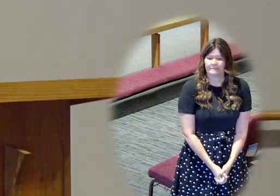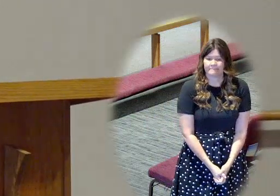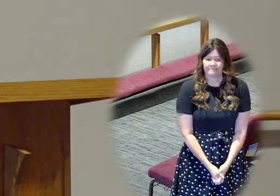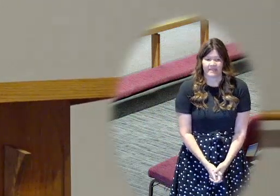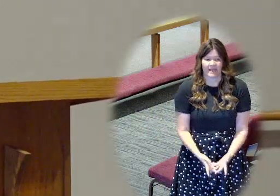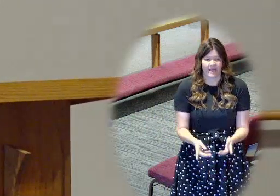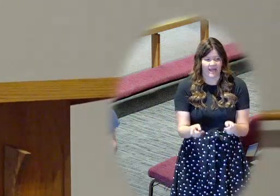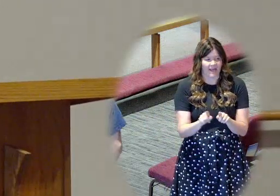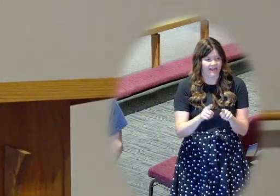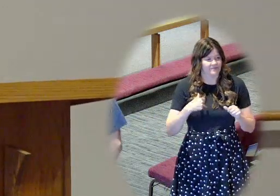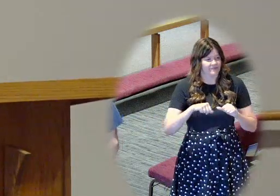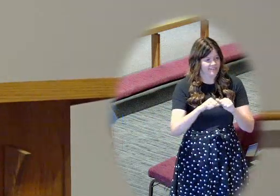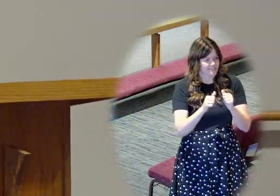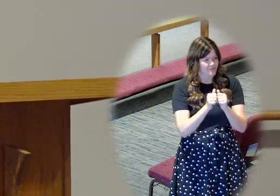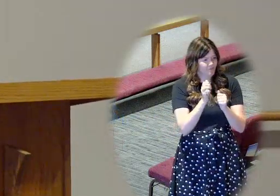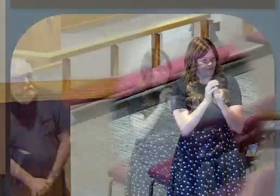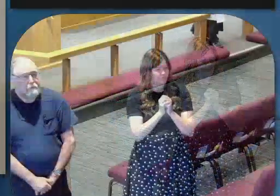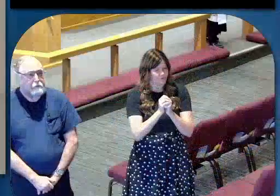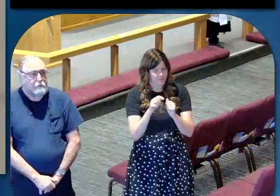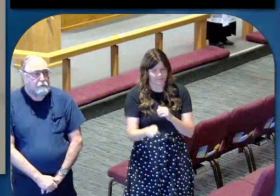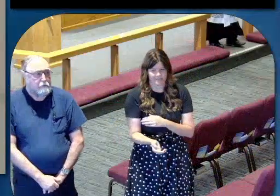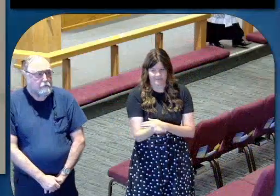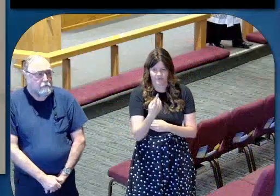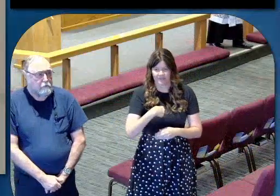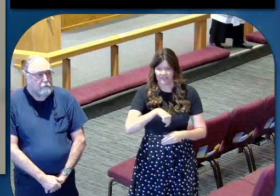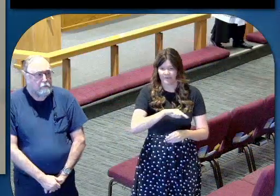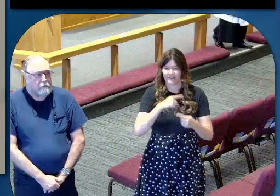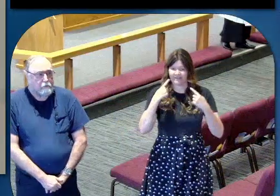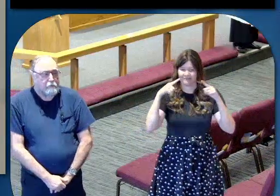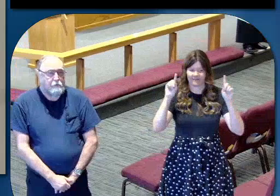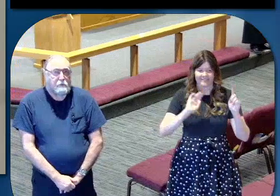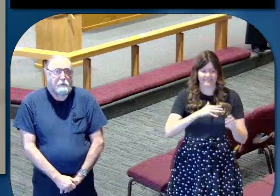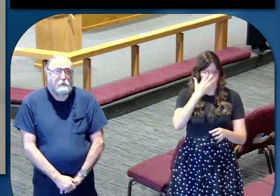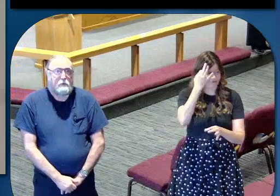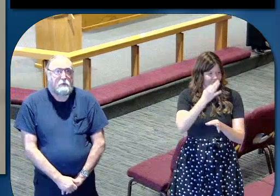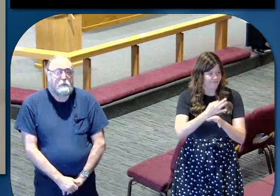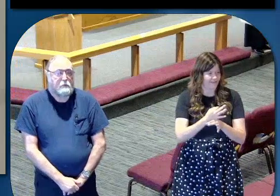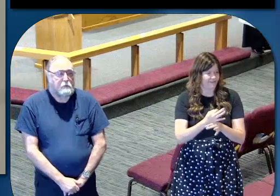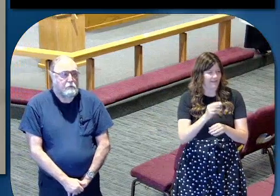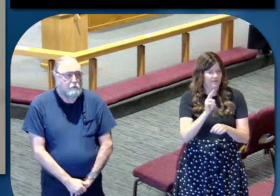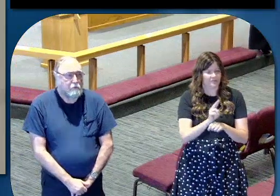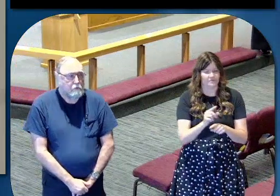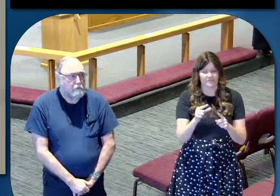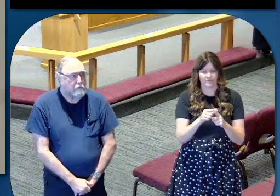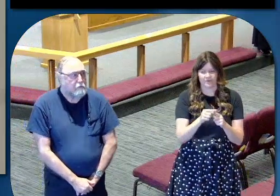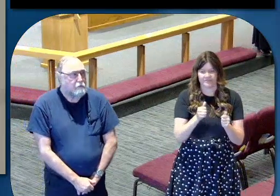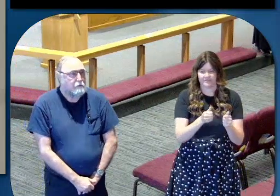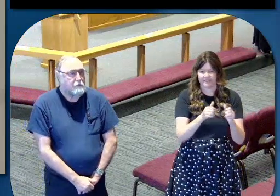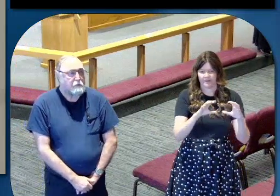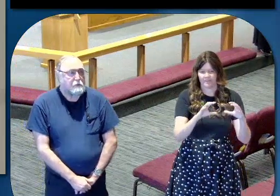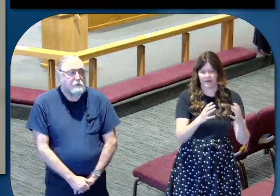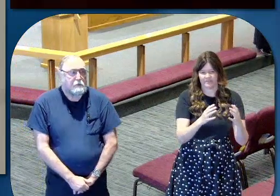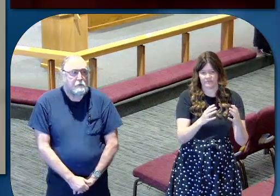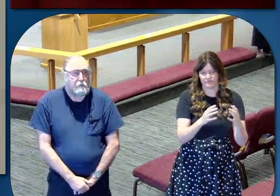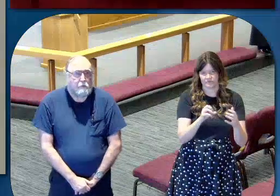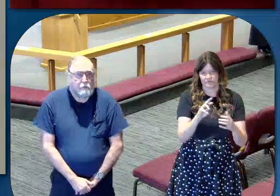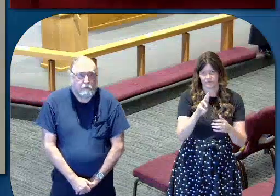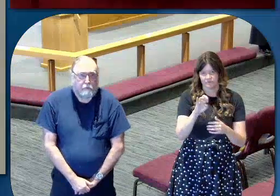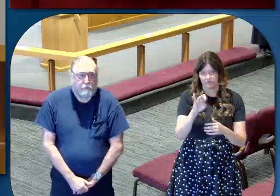As we continue in worship this morning, we confess our common Christian faith using the words of the Apostles' Creed. Let's